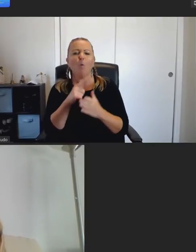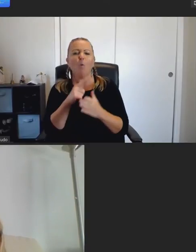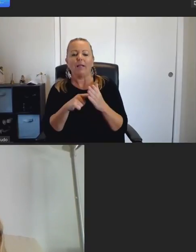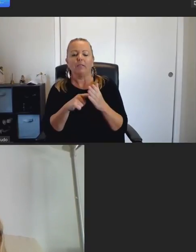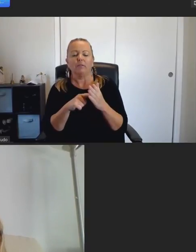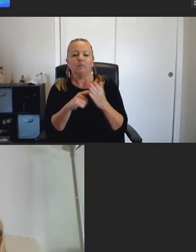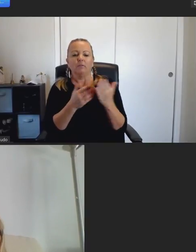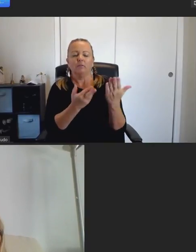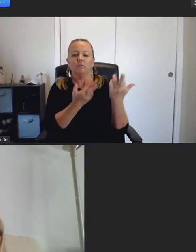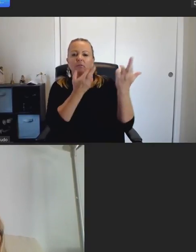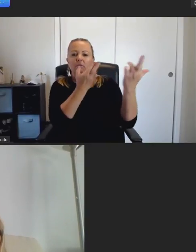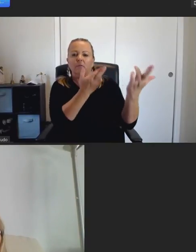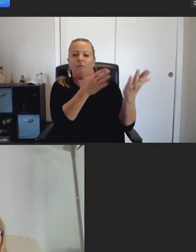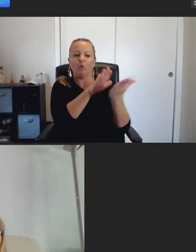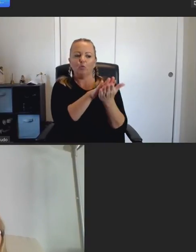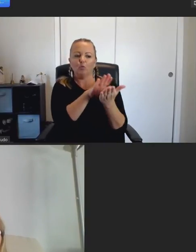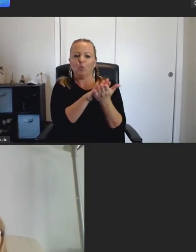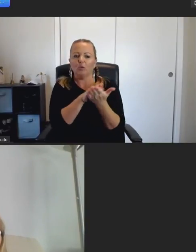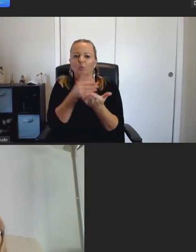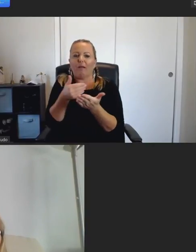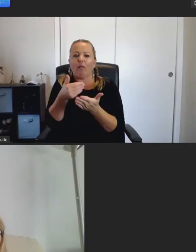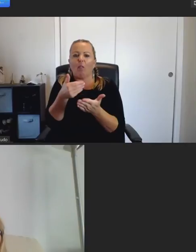as we get closer to August?